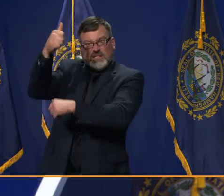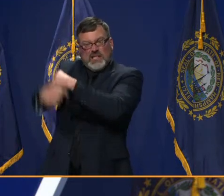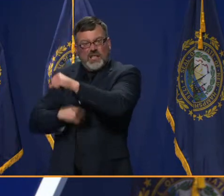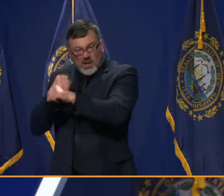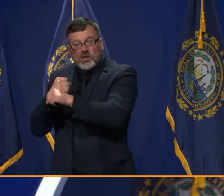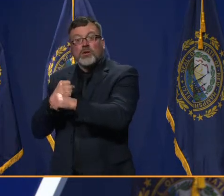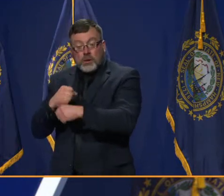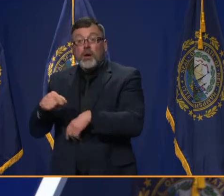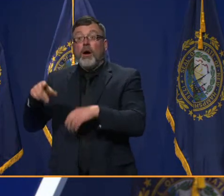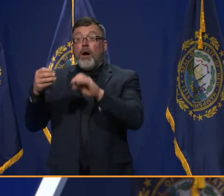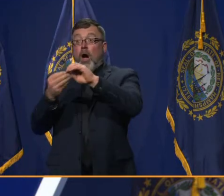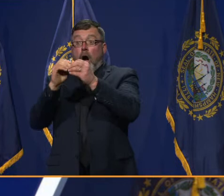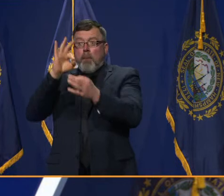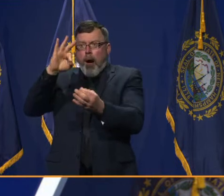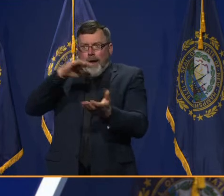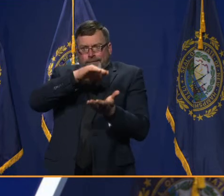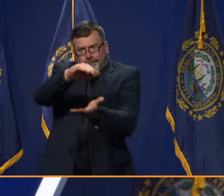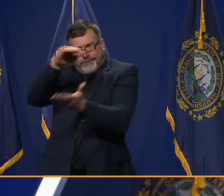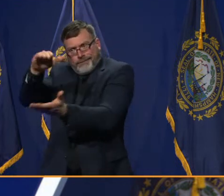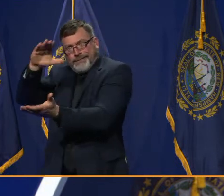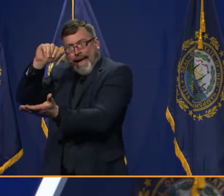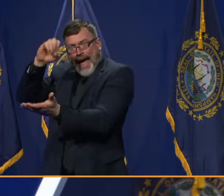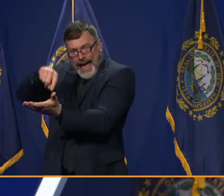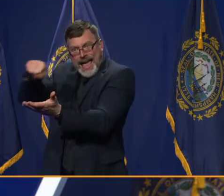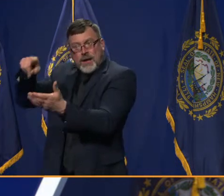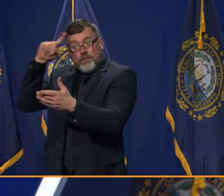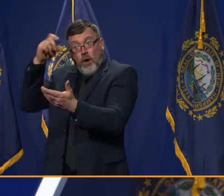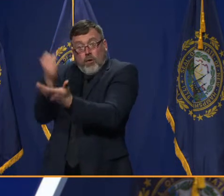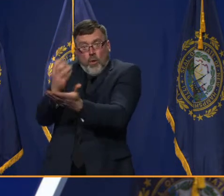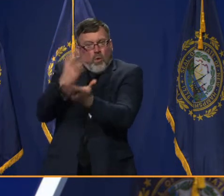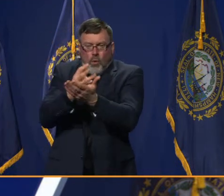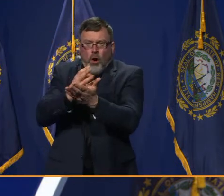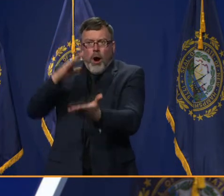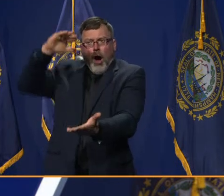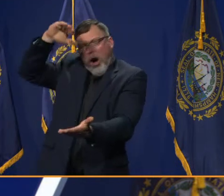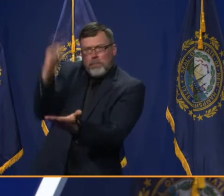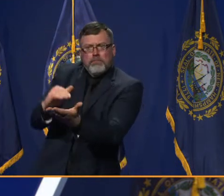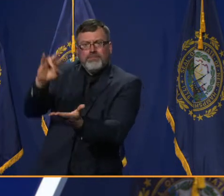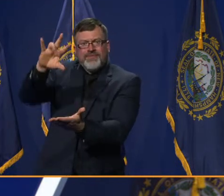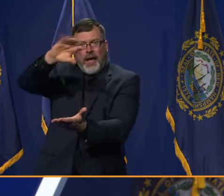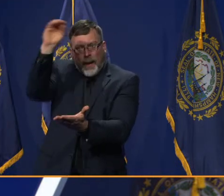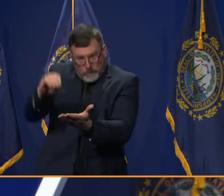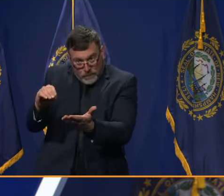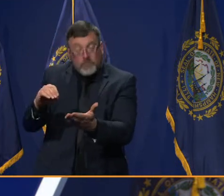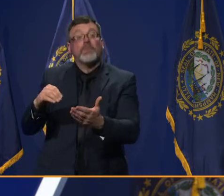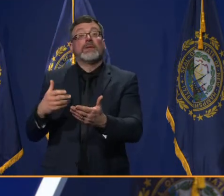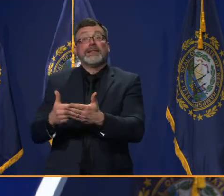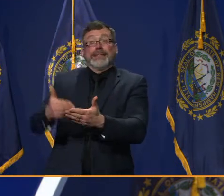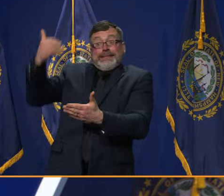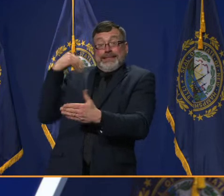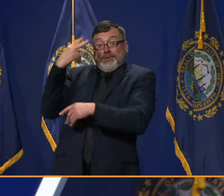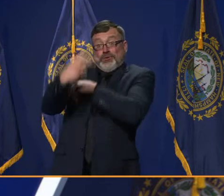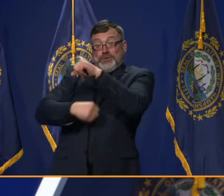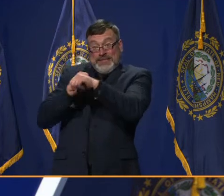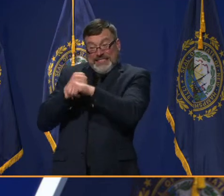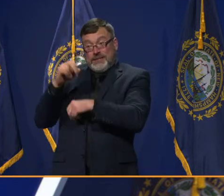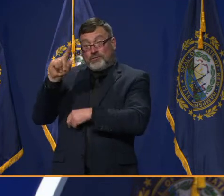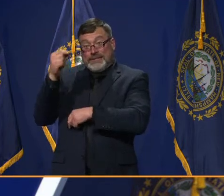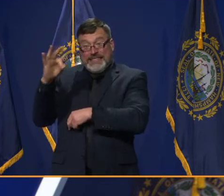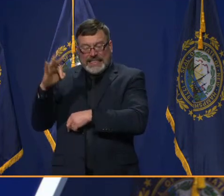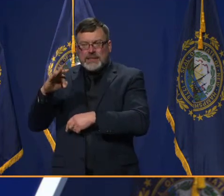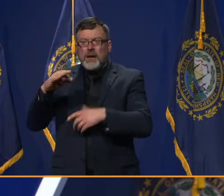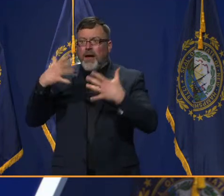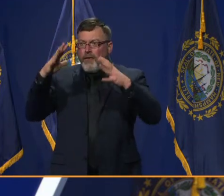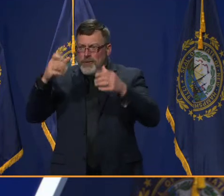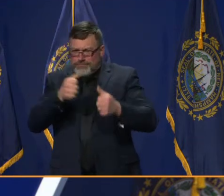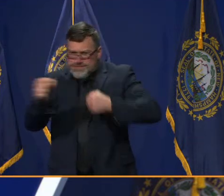cut by 75%. And in 2019, we saw a record of nearly 270 children adopted from